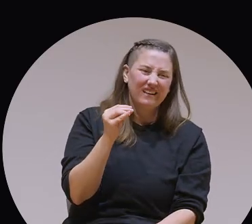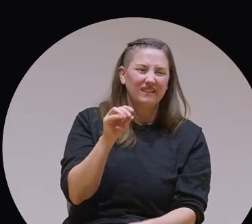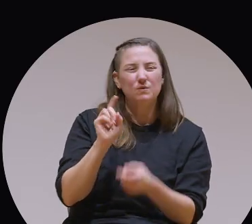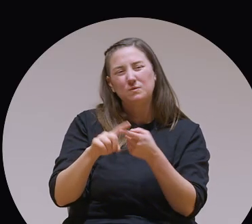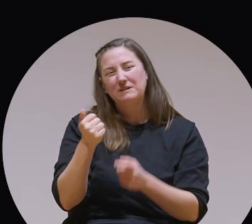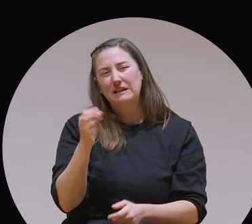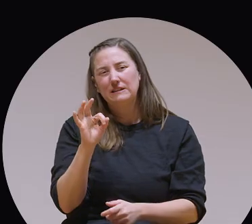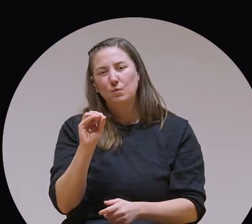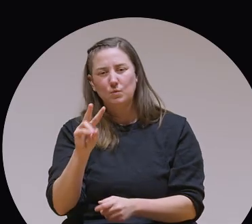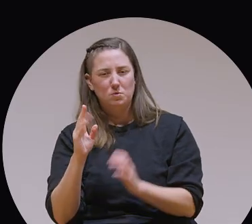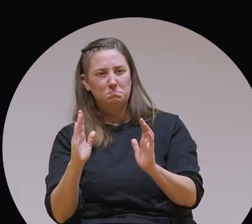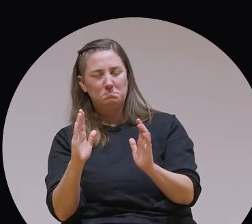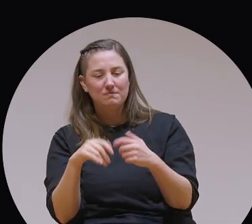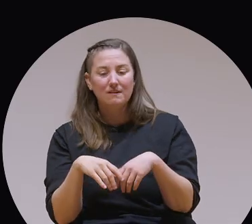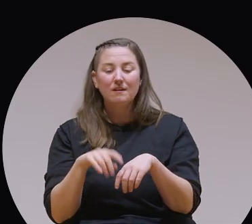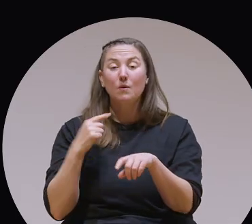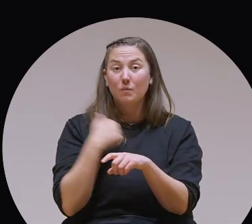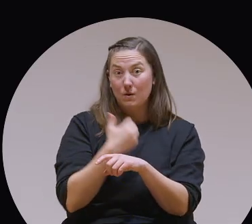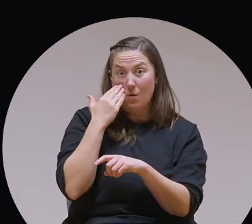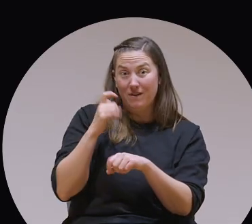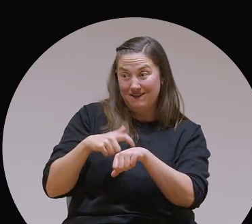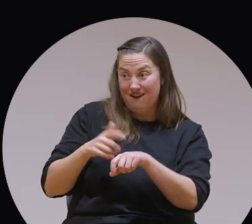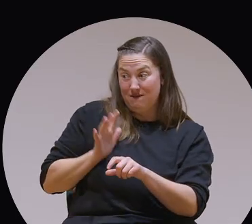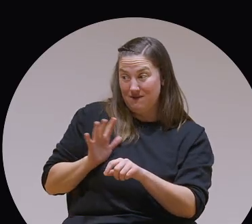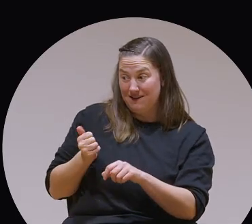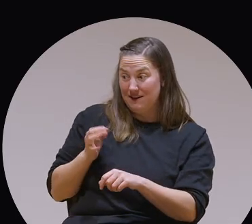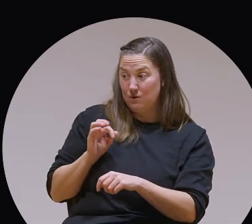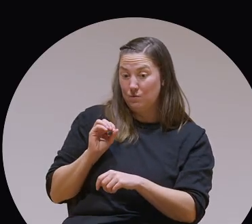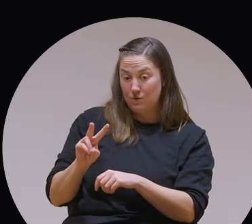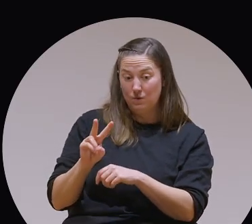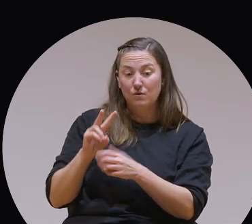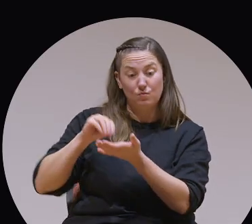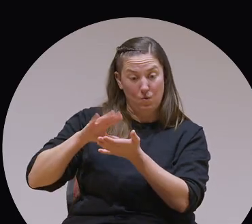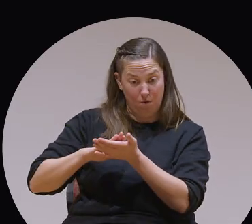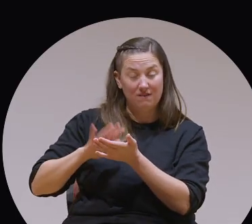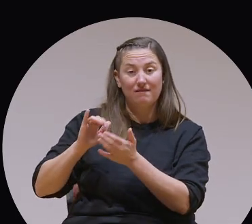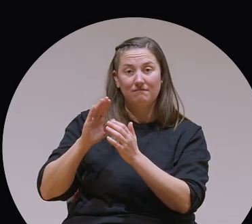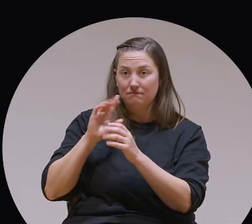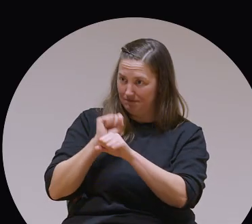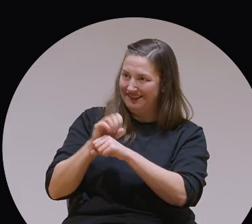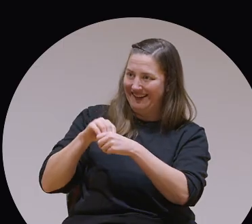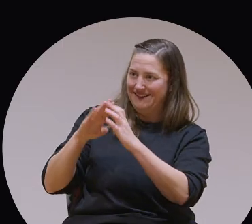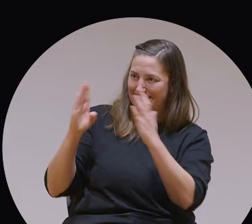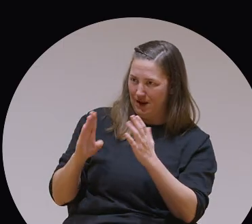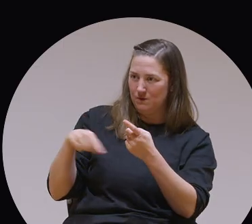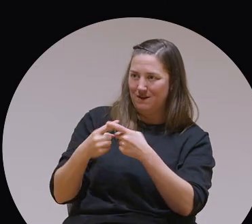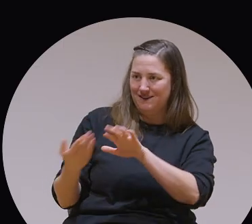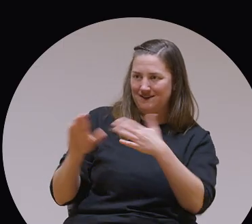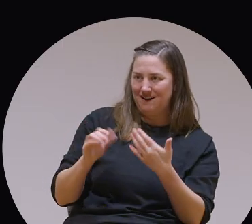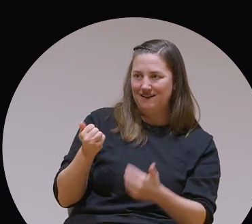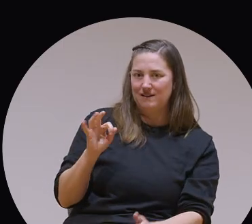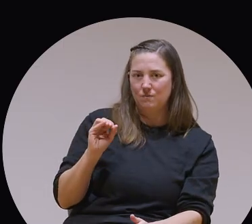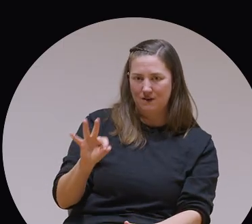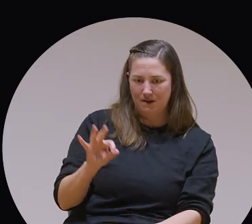1902. And we know that it was back in Belgium by 1902. It was recorded in his house when he died in